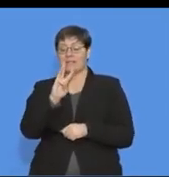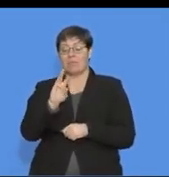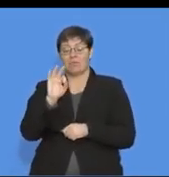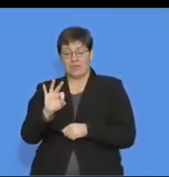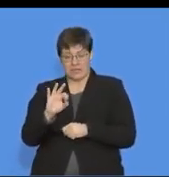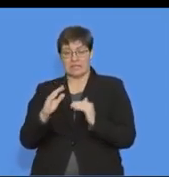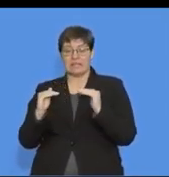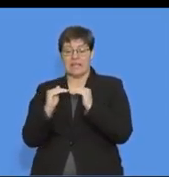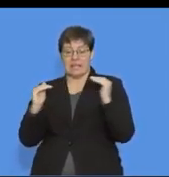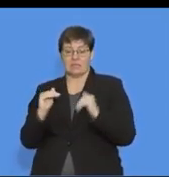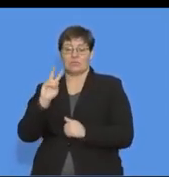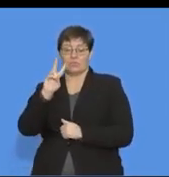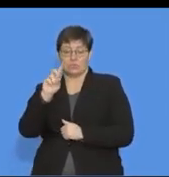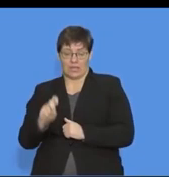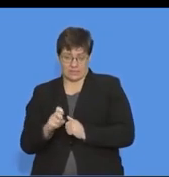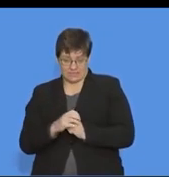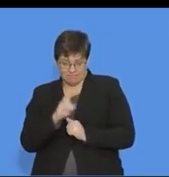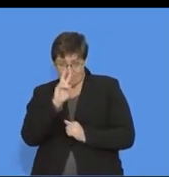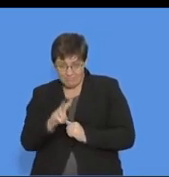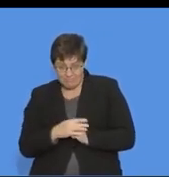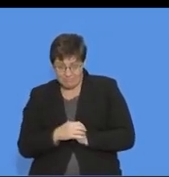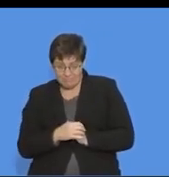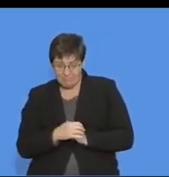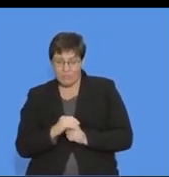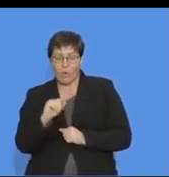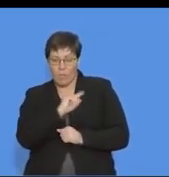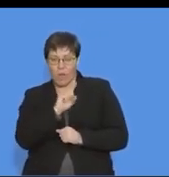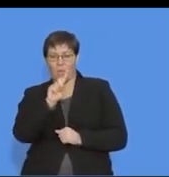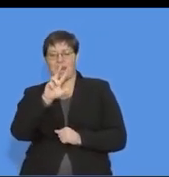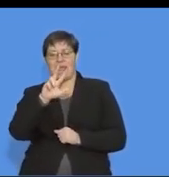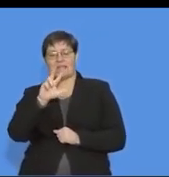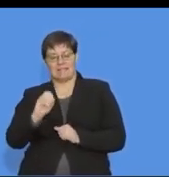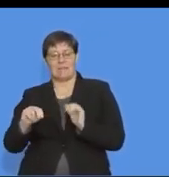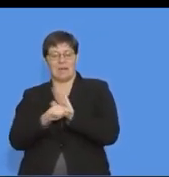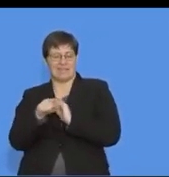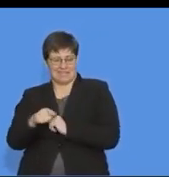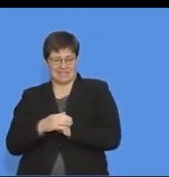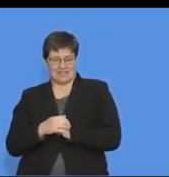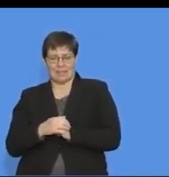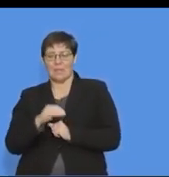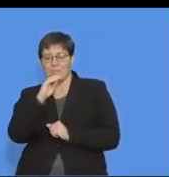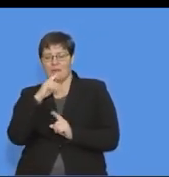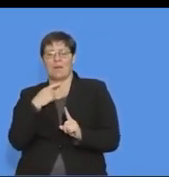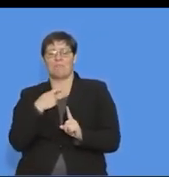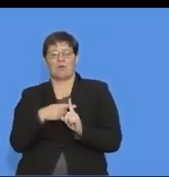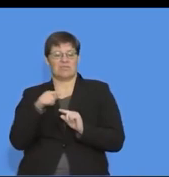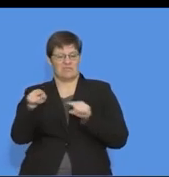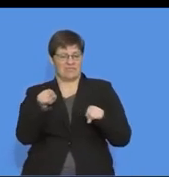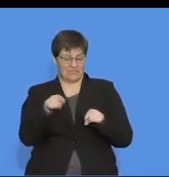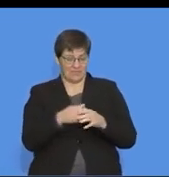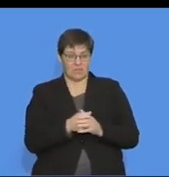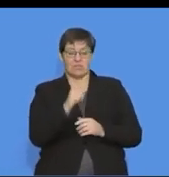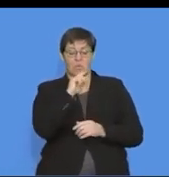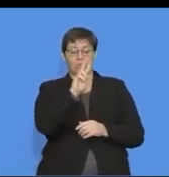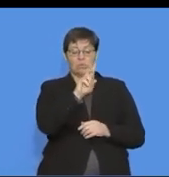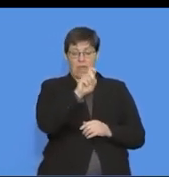be equals to 2x, do you see? Because it will be 180 minus that, so it will just be positive 2x. So this will be